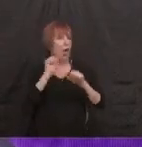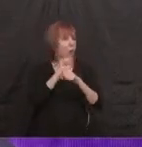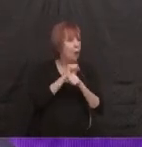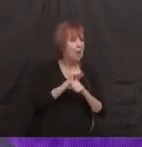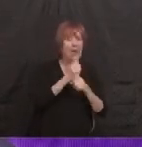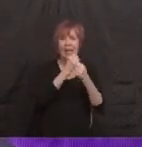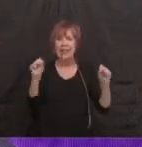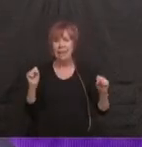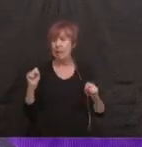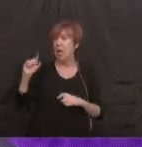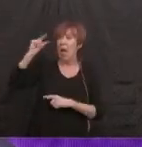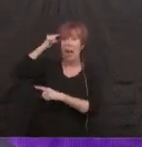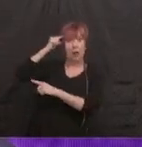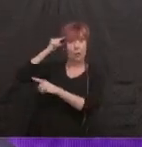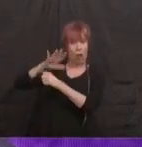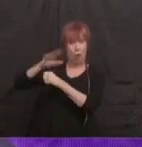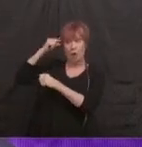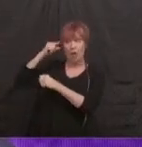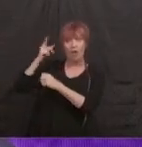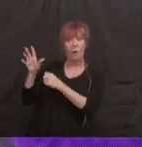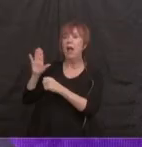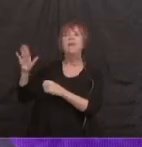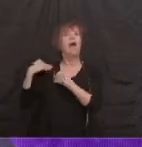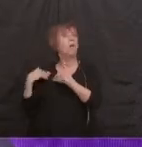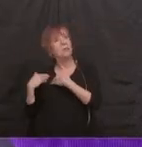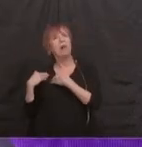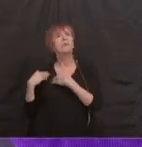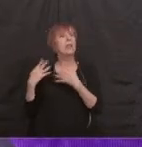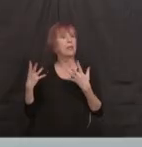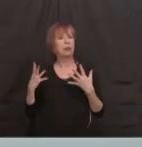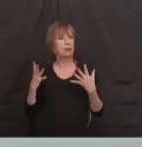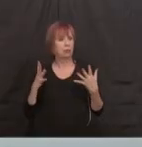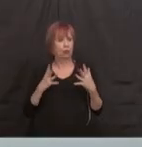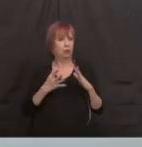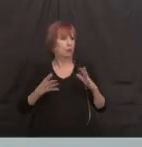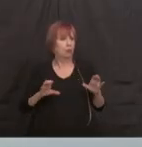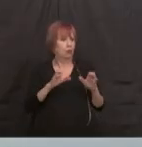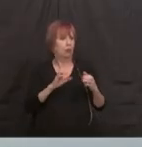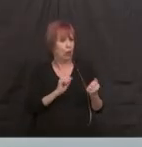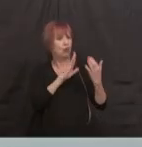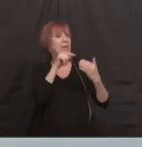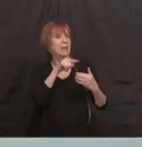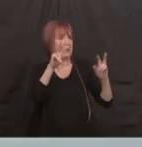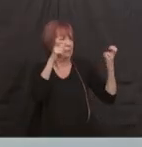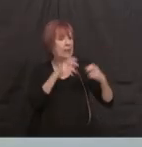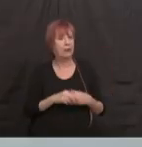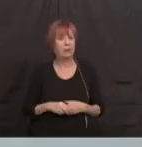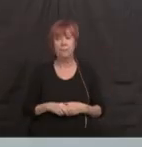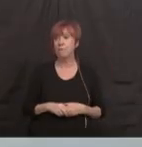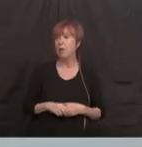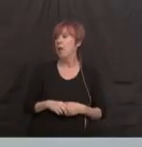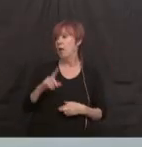local government in addressing this issue? You spoke a bit about that, but I just wanted to see if there's anything else you'd like to share. Sure.